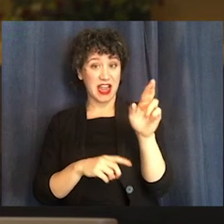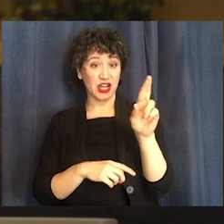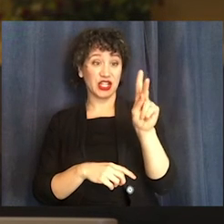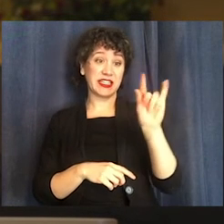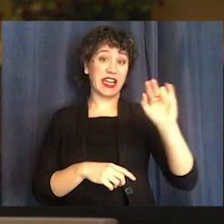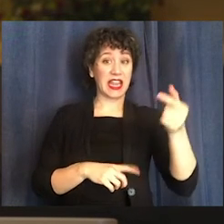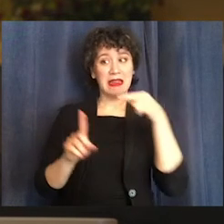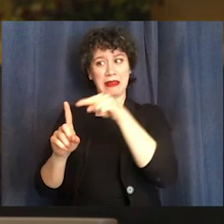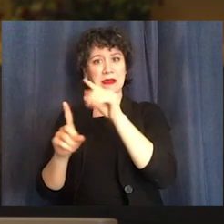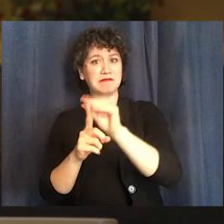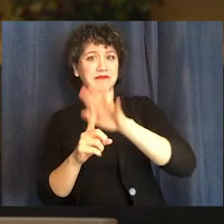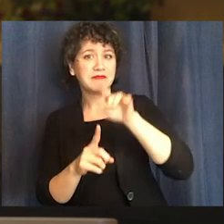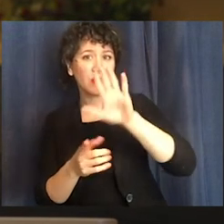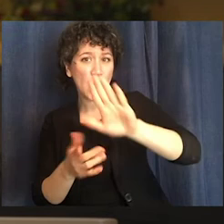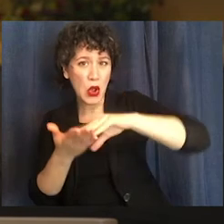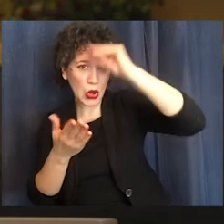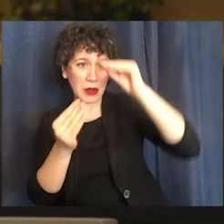did.